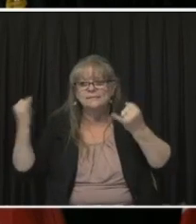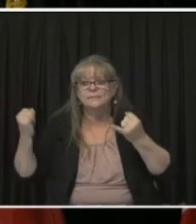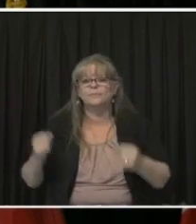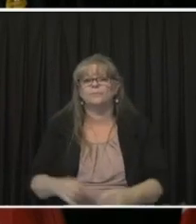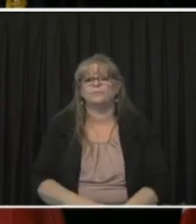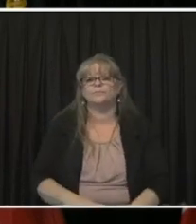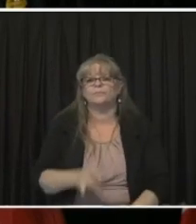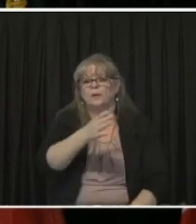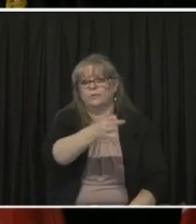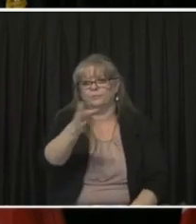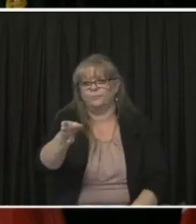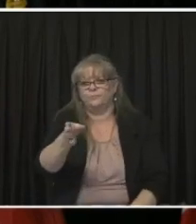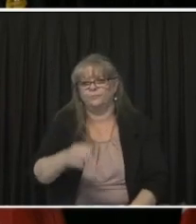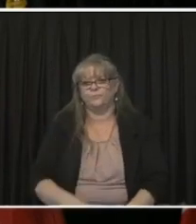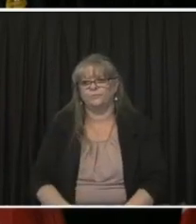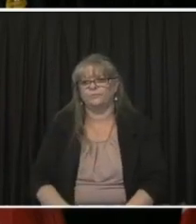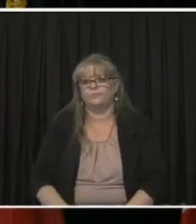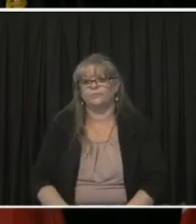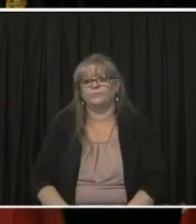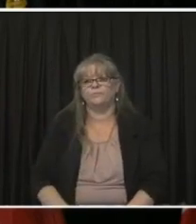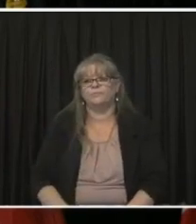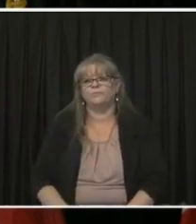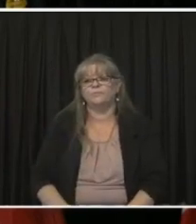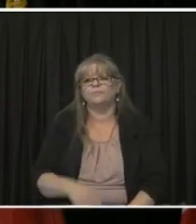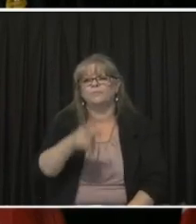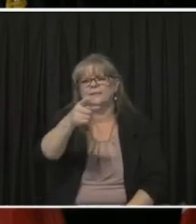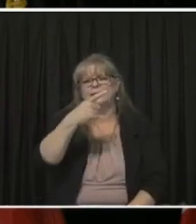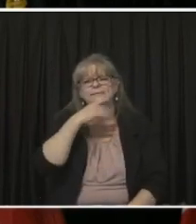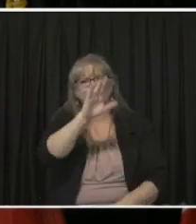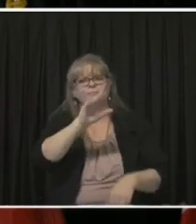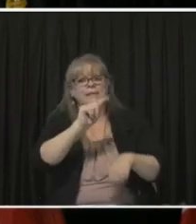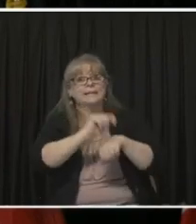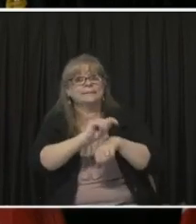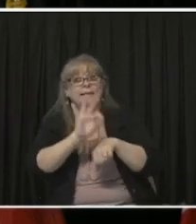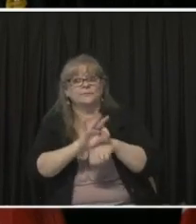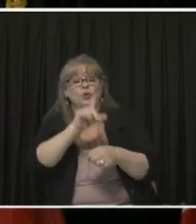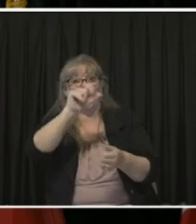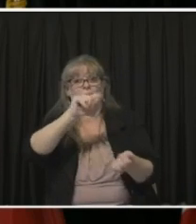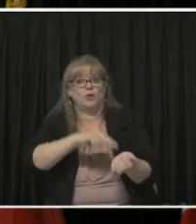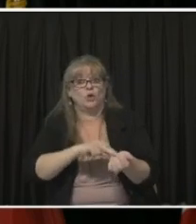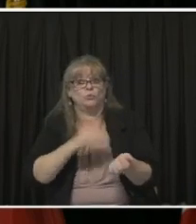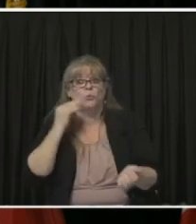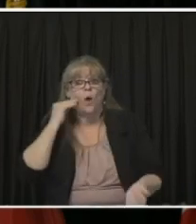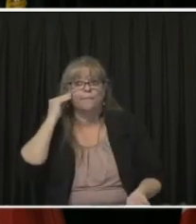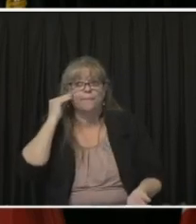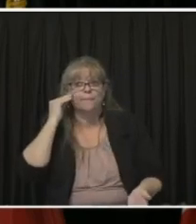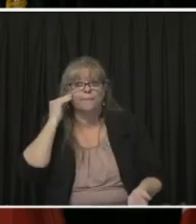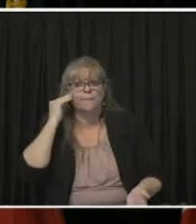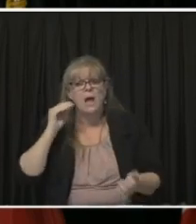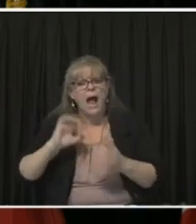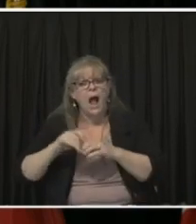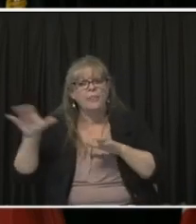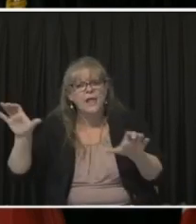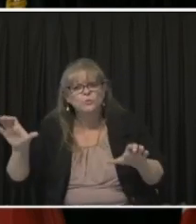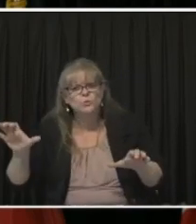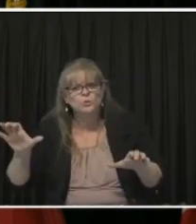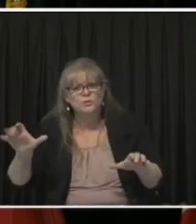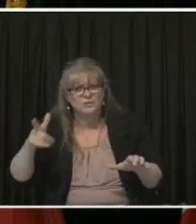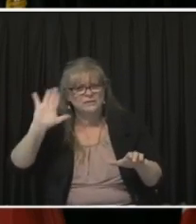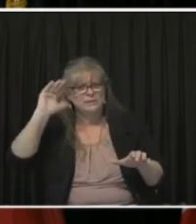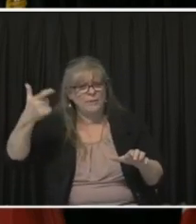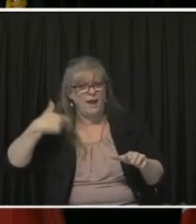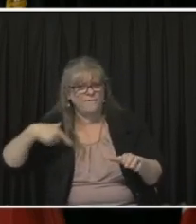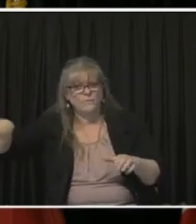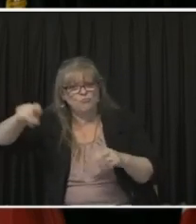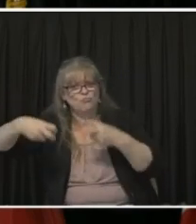Governor, the task force on nursing homes, how is it doing so far? Have there been any compliance issues? Question number one. And number two, any